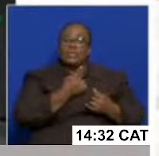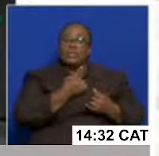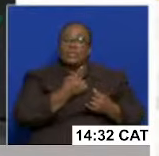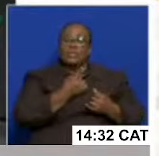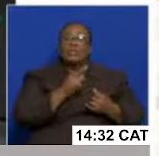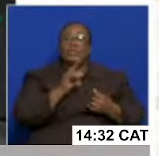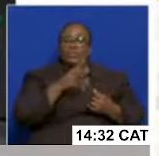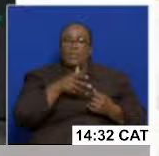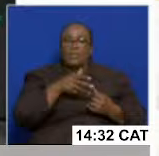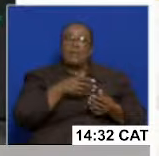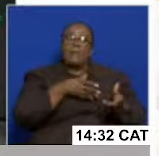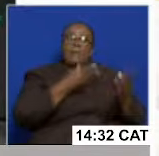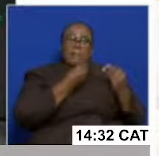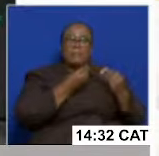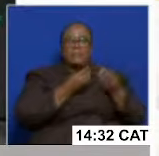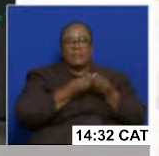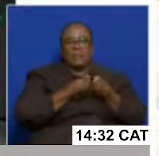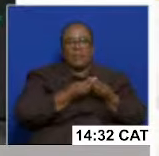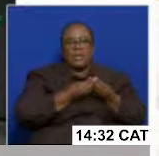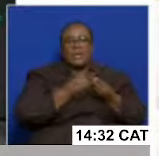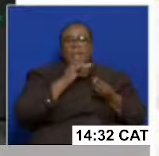going to make an effort to get someone then?